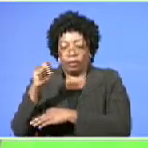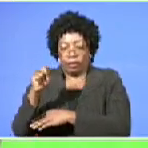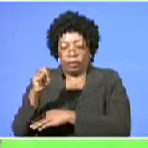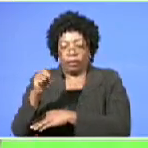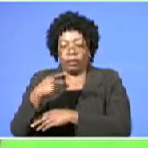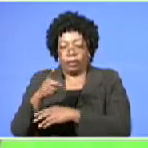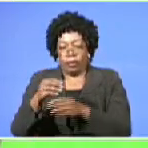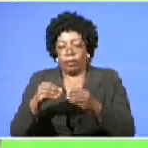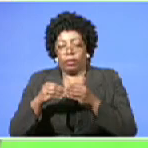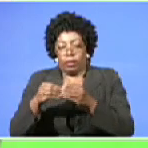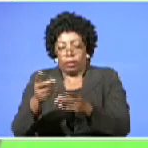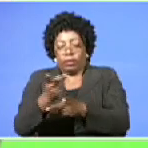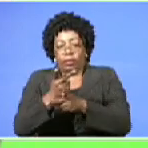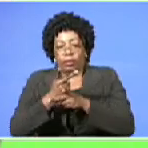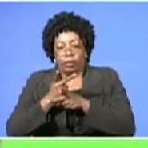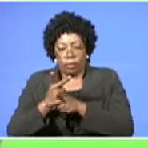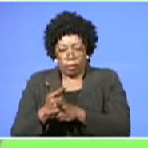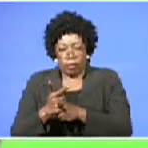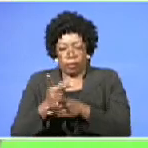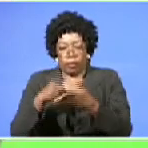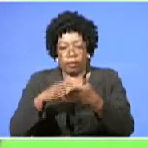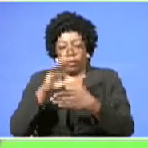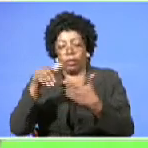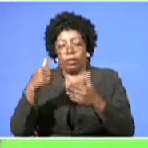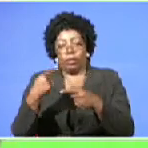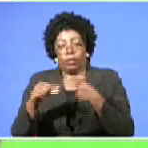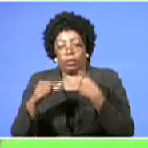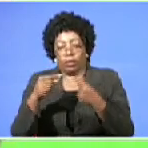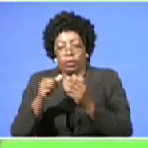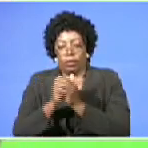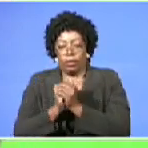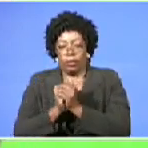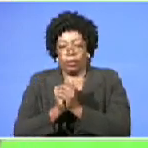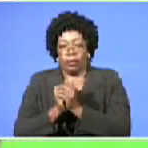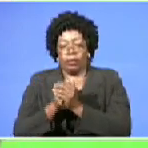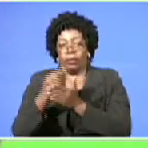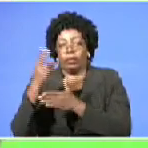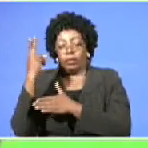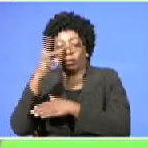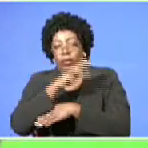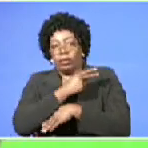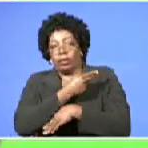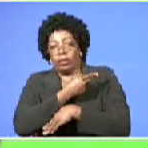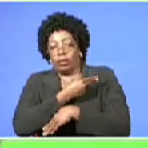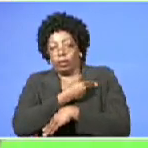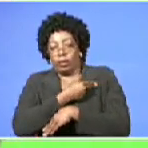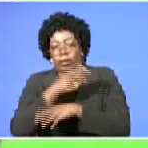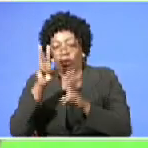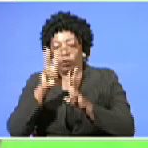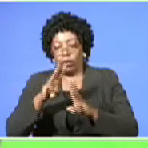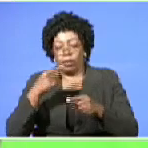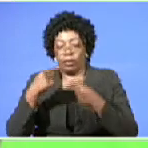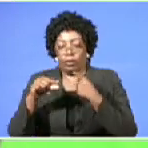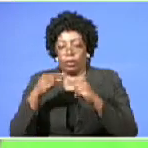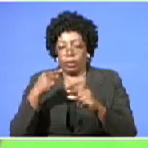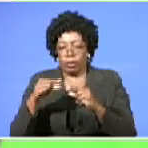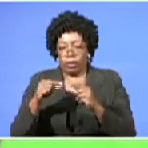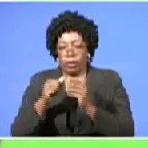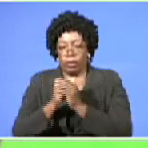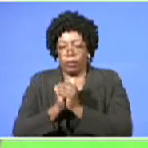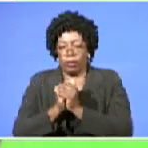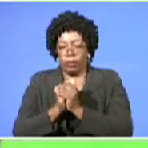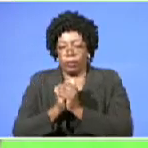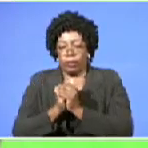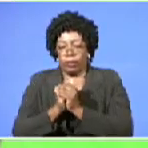virus, canceling all games. Dwight and Daniel Cesare have a game scheduled for Wednesday in the European Champions League, while all play